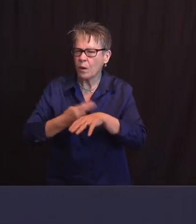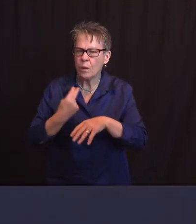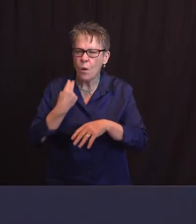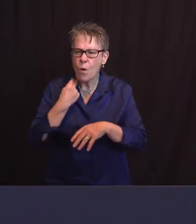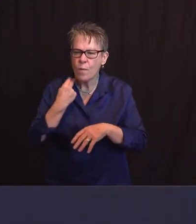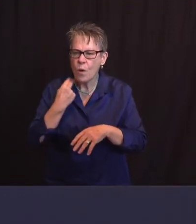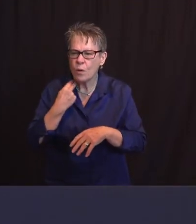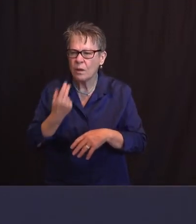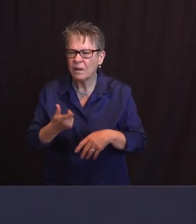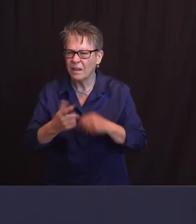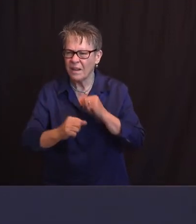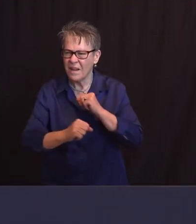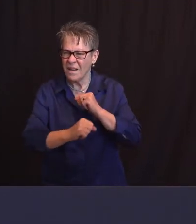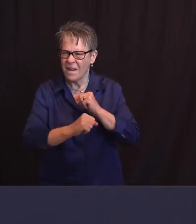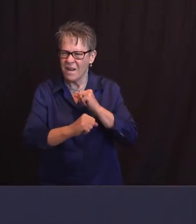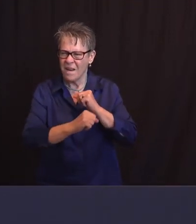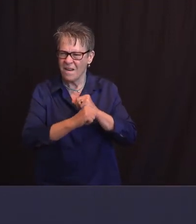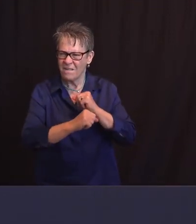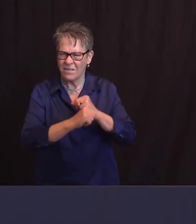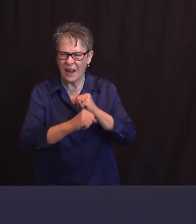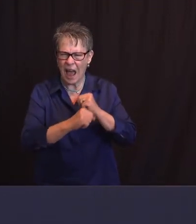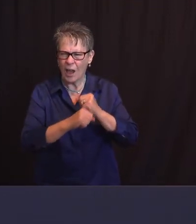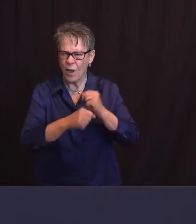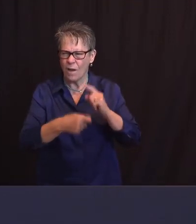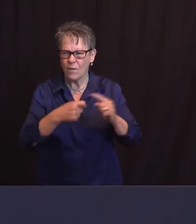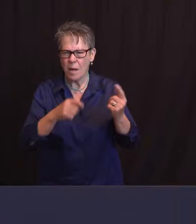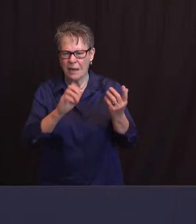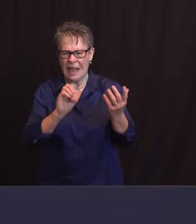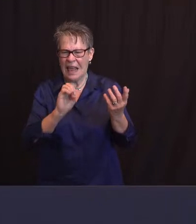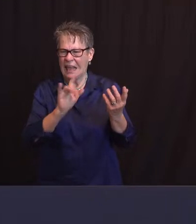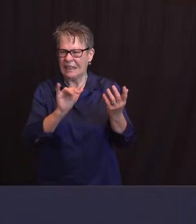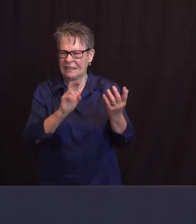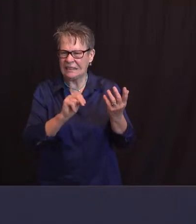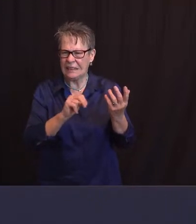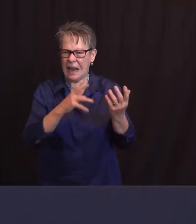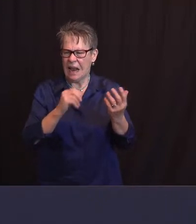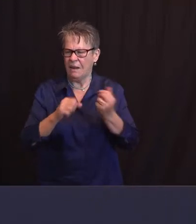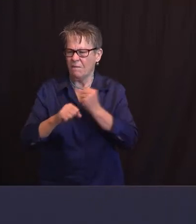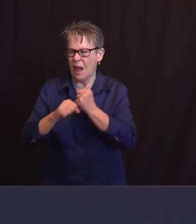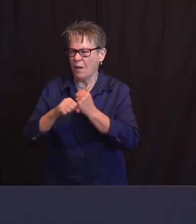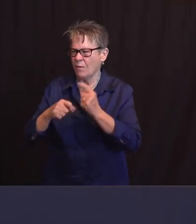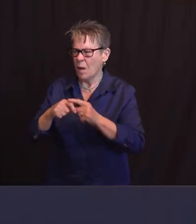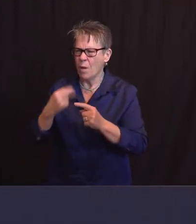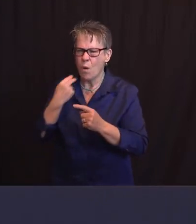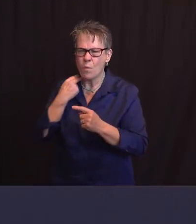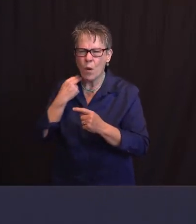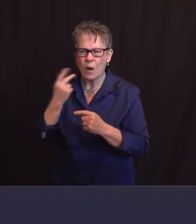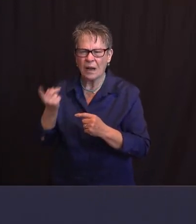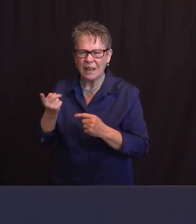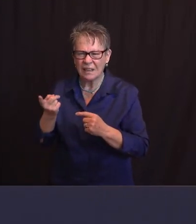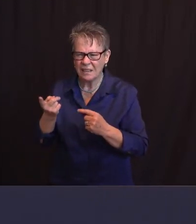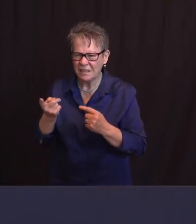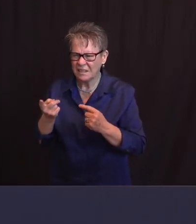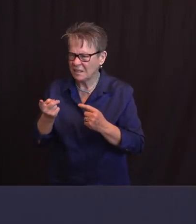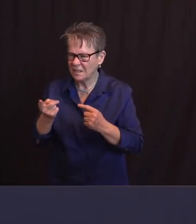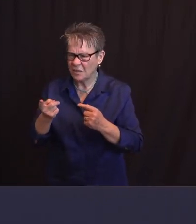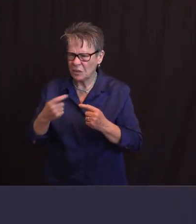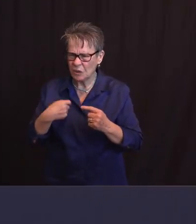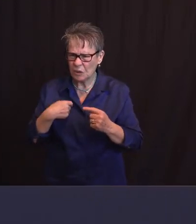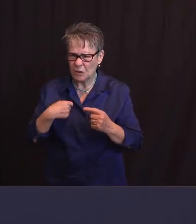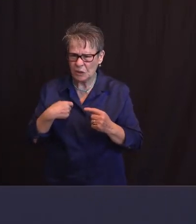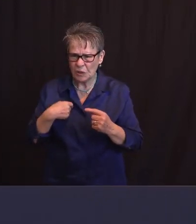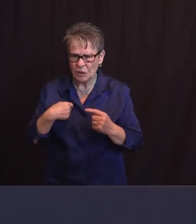remembering this properly, so was the Hoboken incident. And if you're asking me conceptually, would I be supportive of running that to